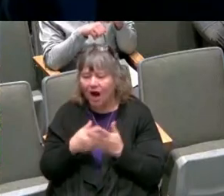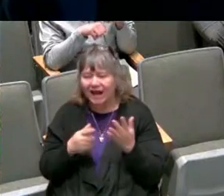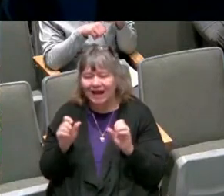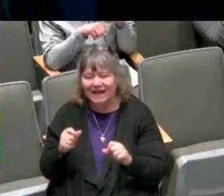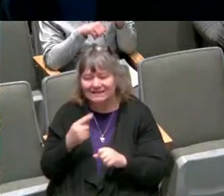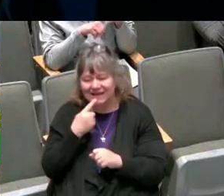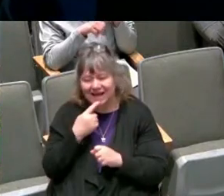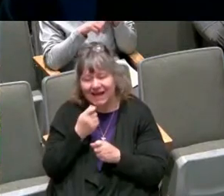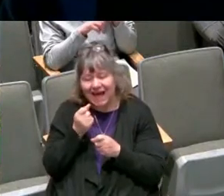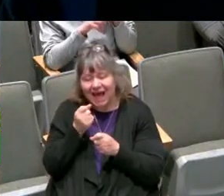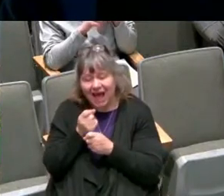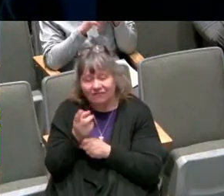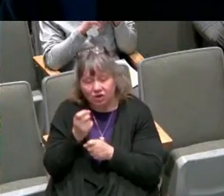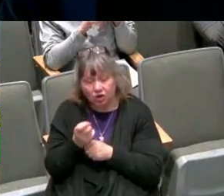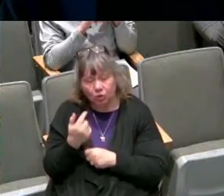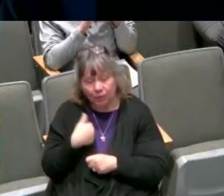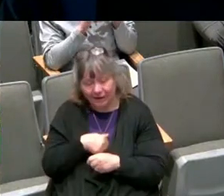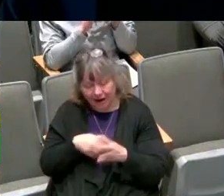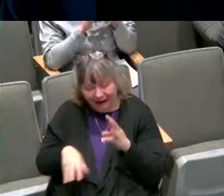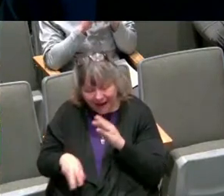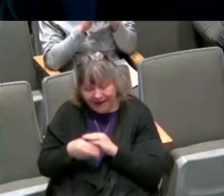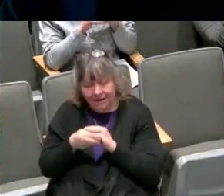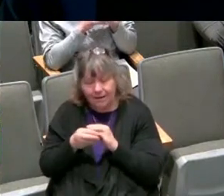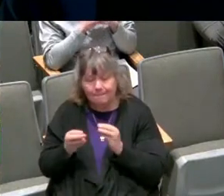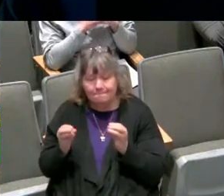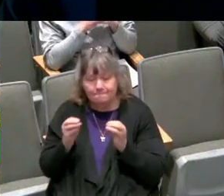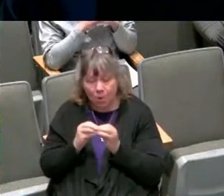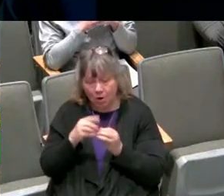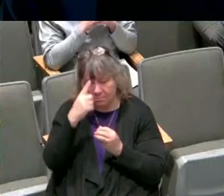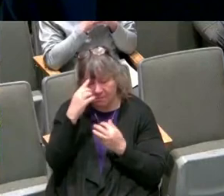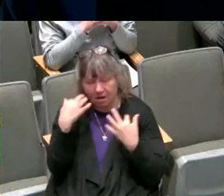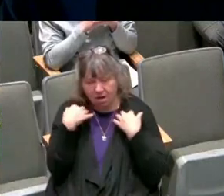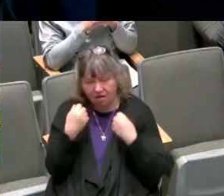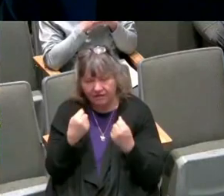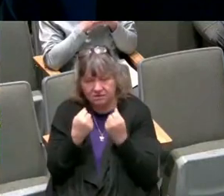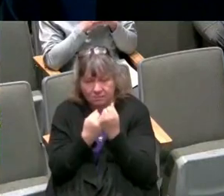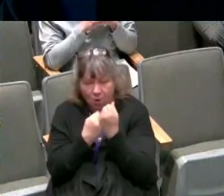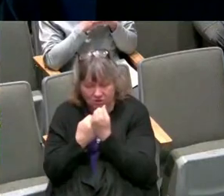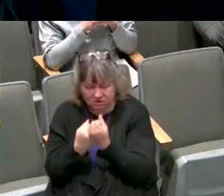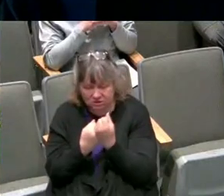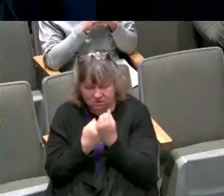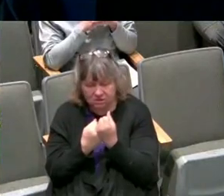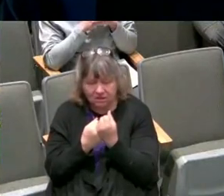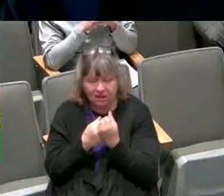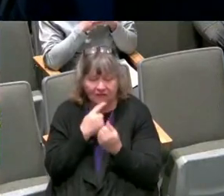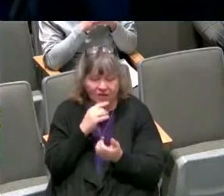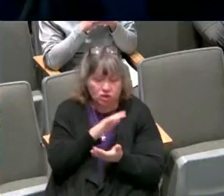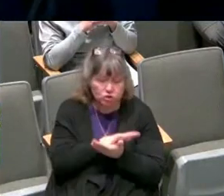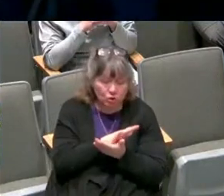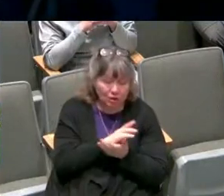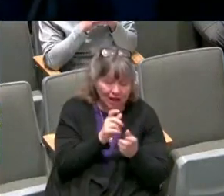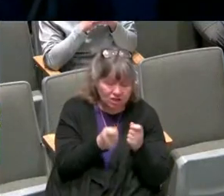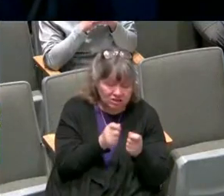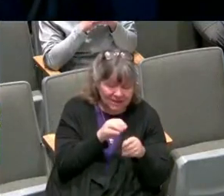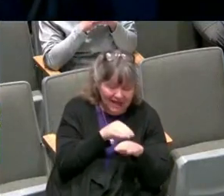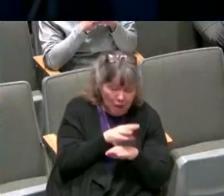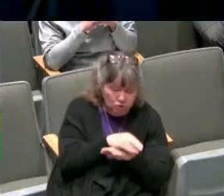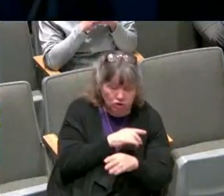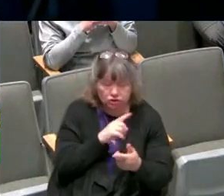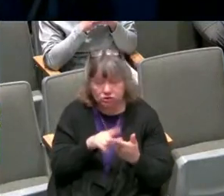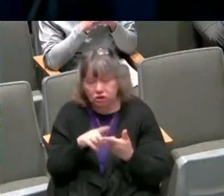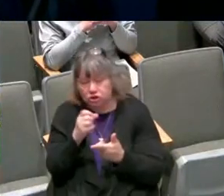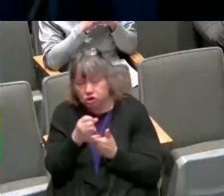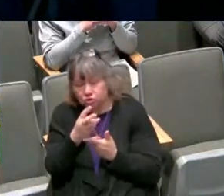each year we are adding more mental health support staff so whether that's School adjustment counselors social workers